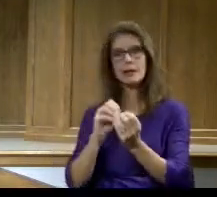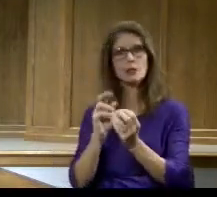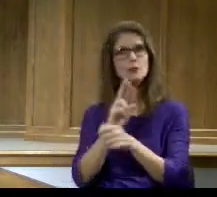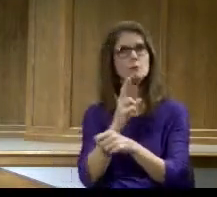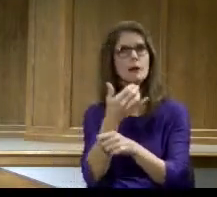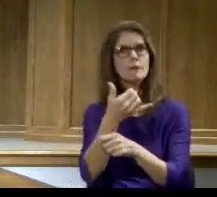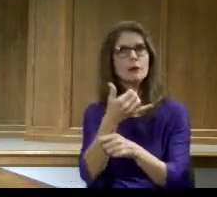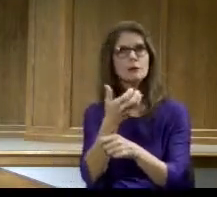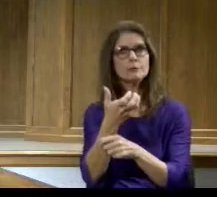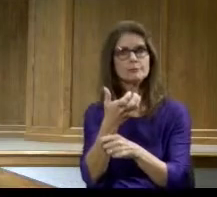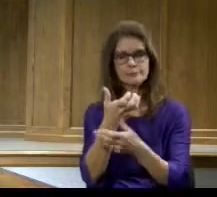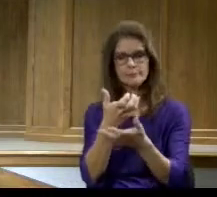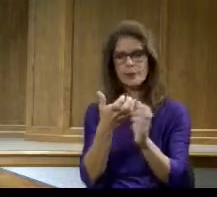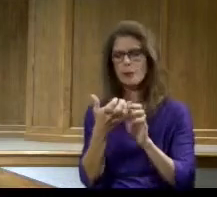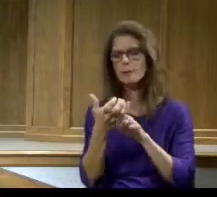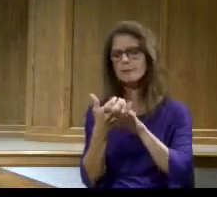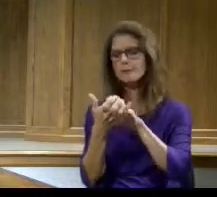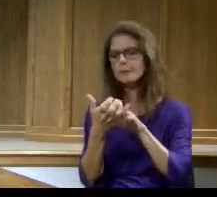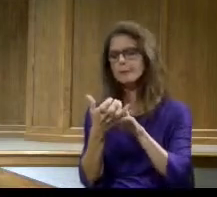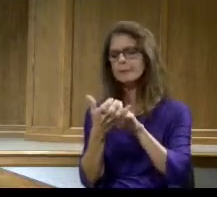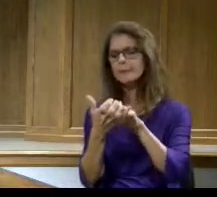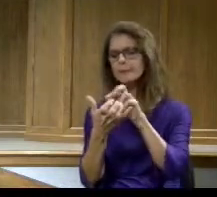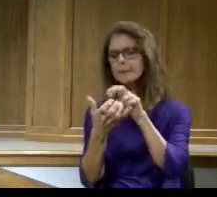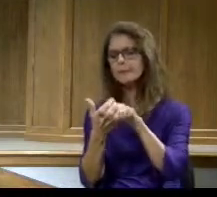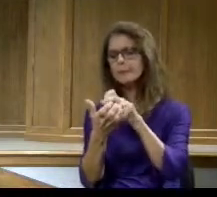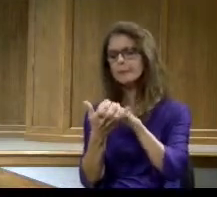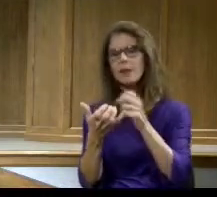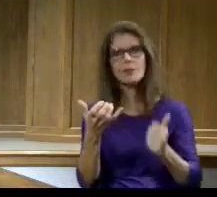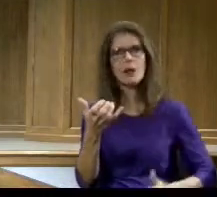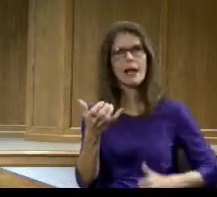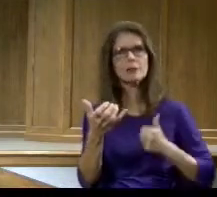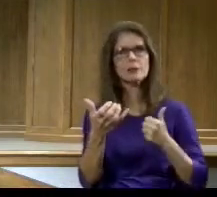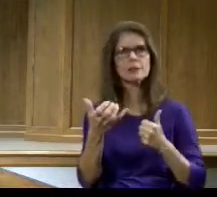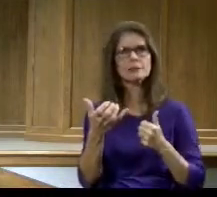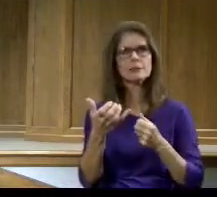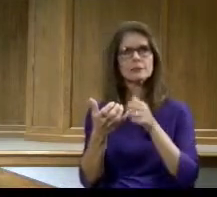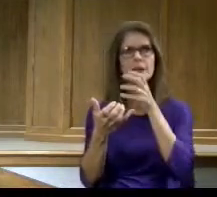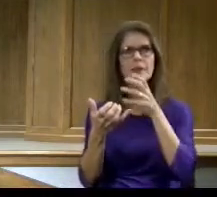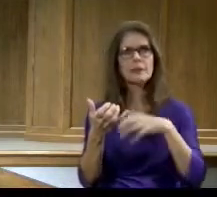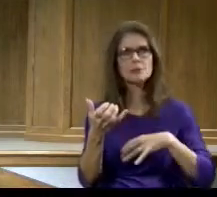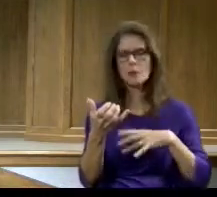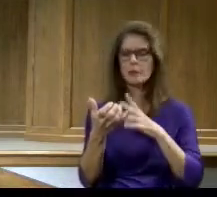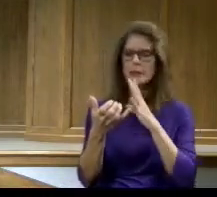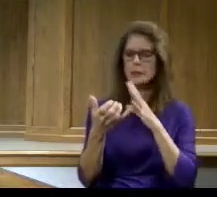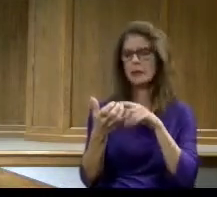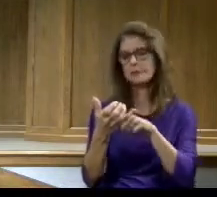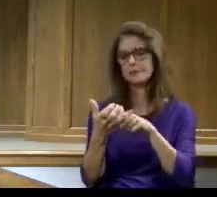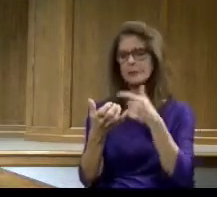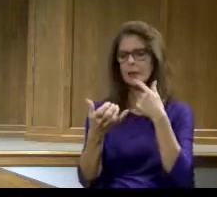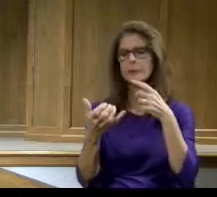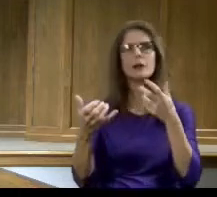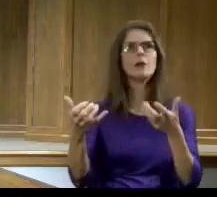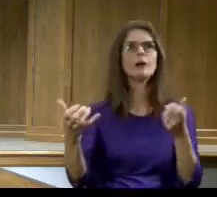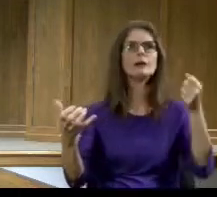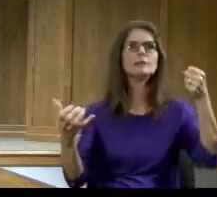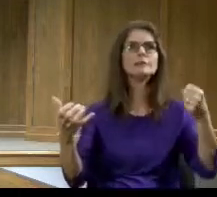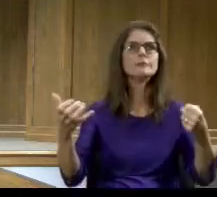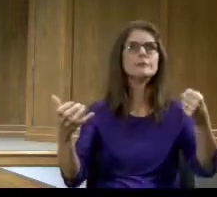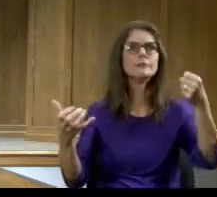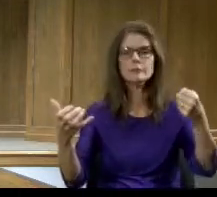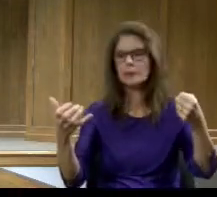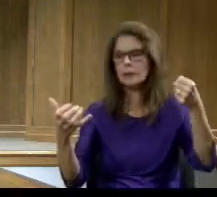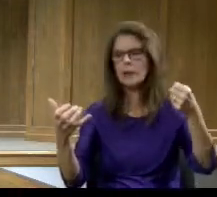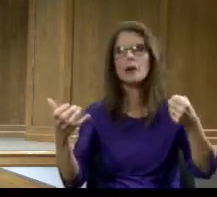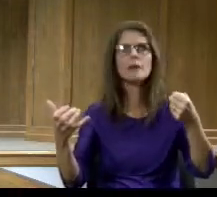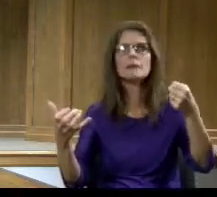phone. This woman begins to speak, and she says, she's telling us what to do.